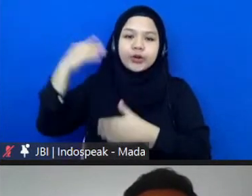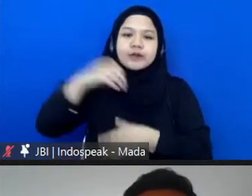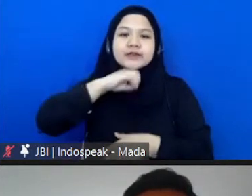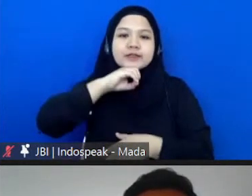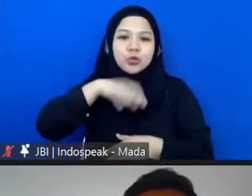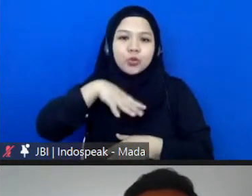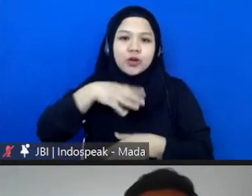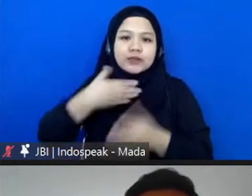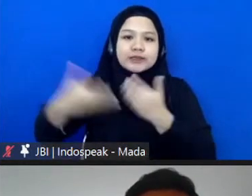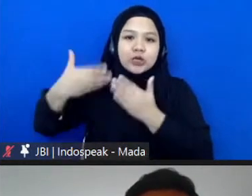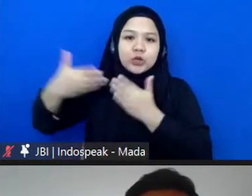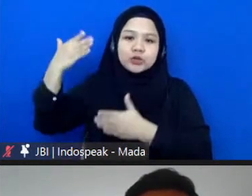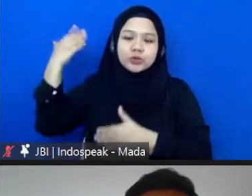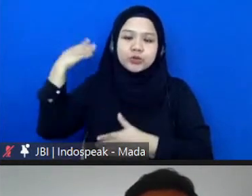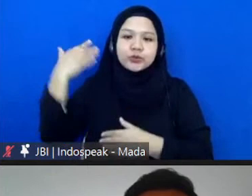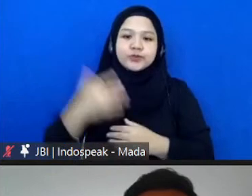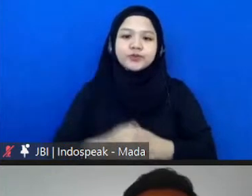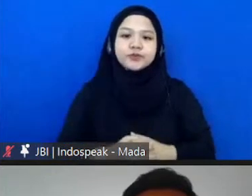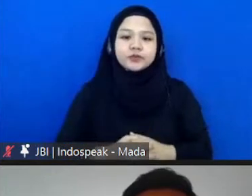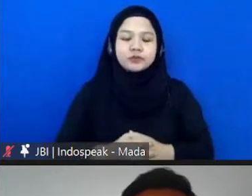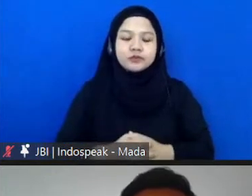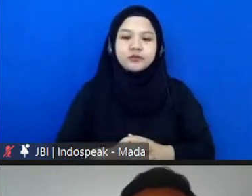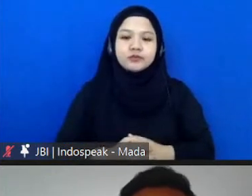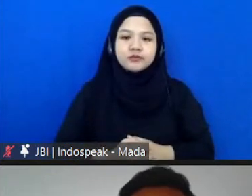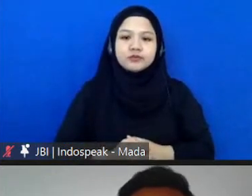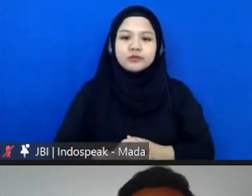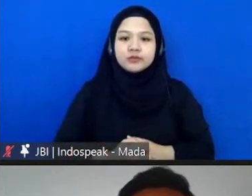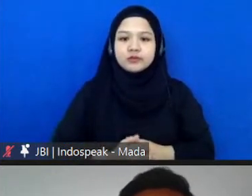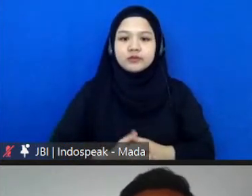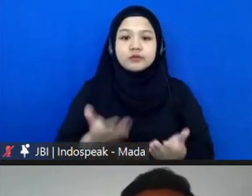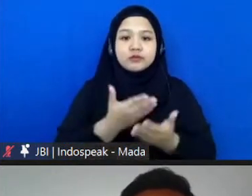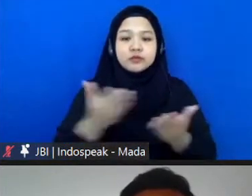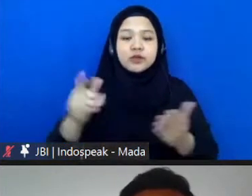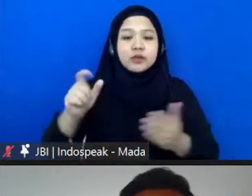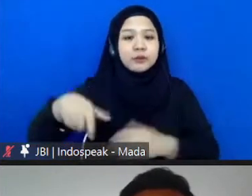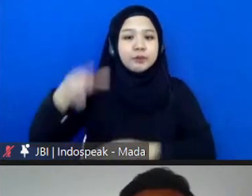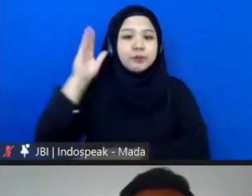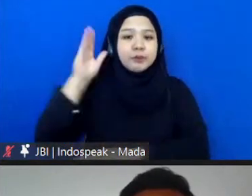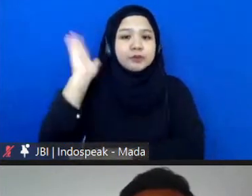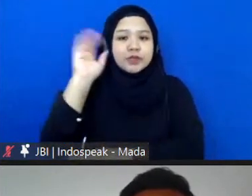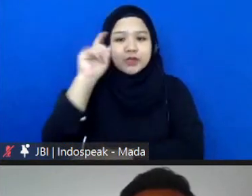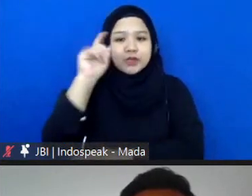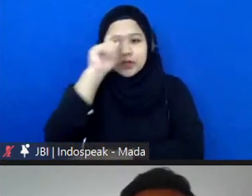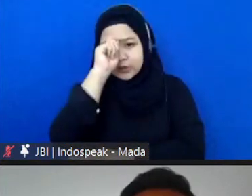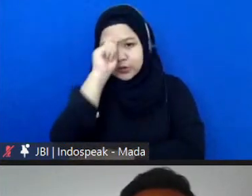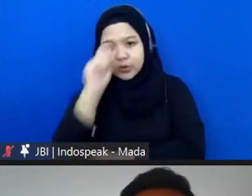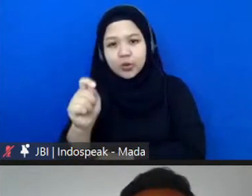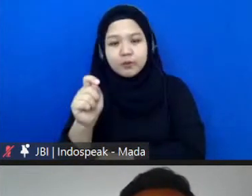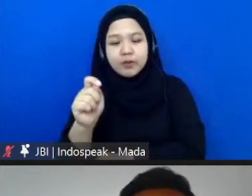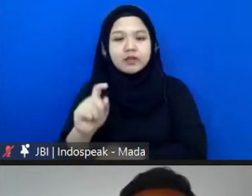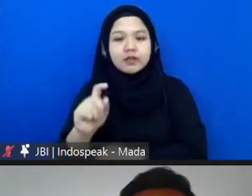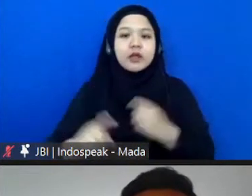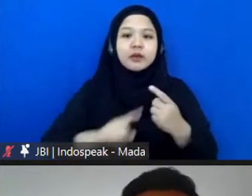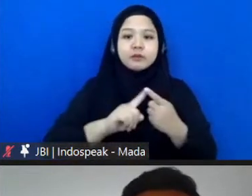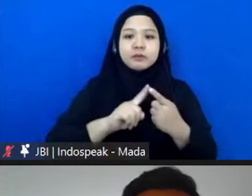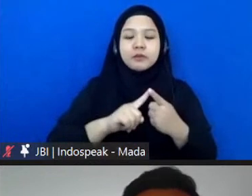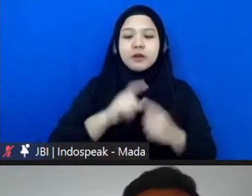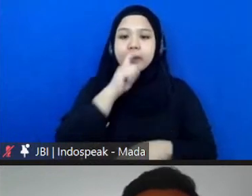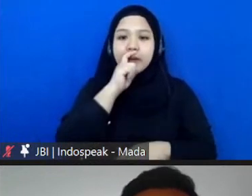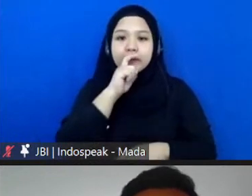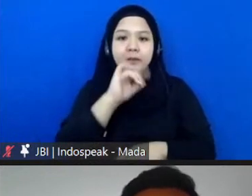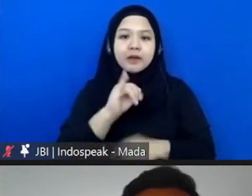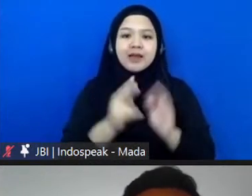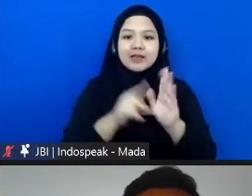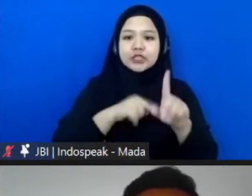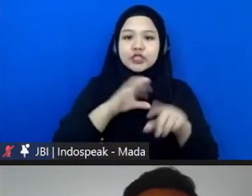3 very distinguished panellists for this session. Firstly, Bapak I Nyoman Sutarsa, who will present